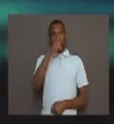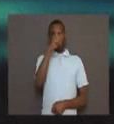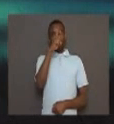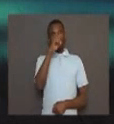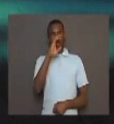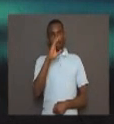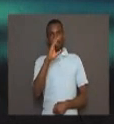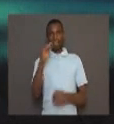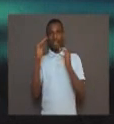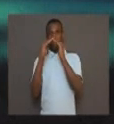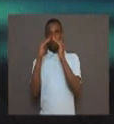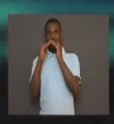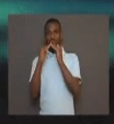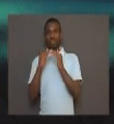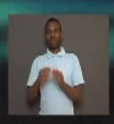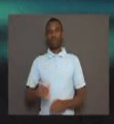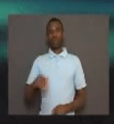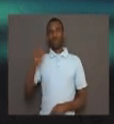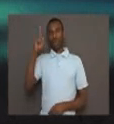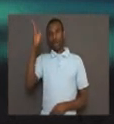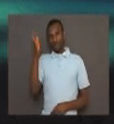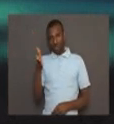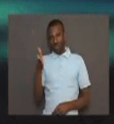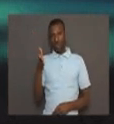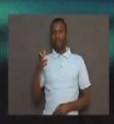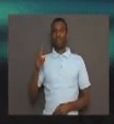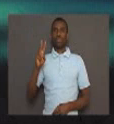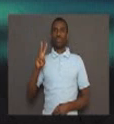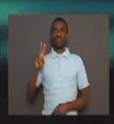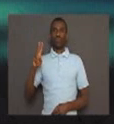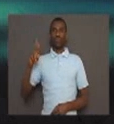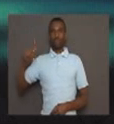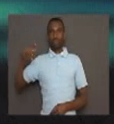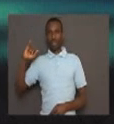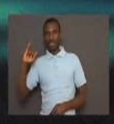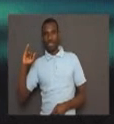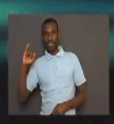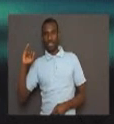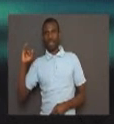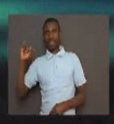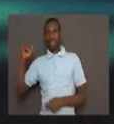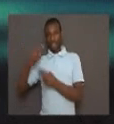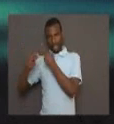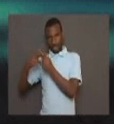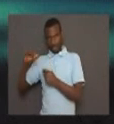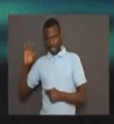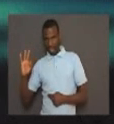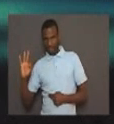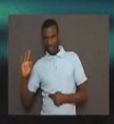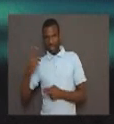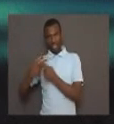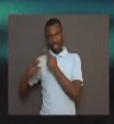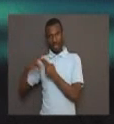XC is equal to 1 over 2 pi times